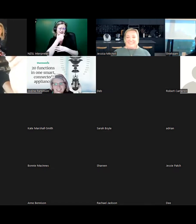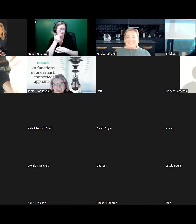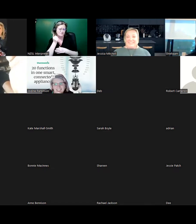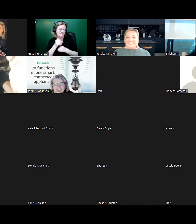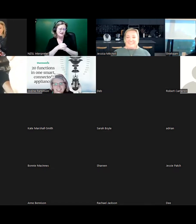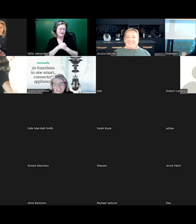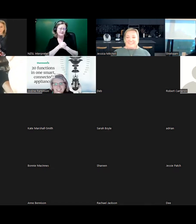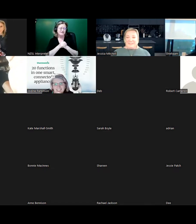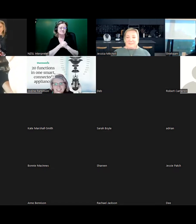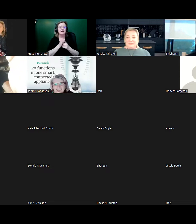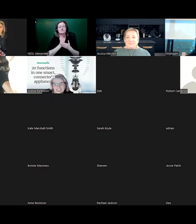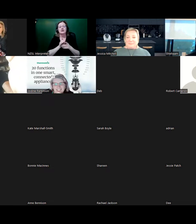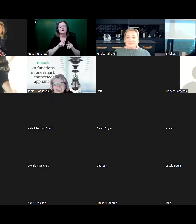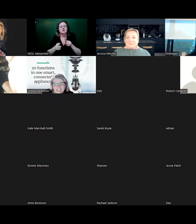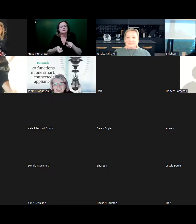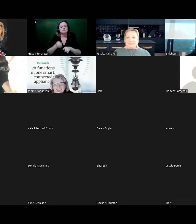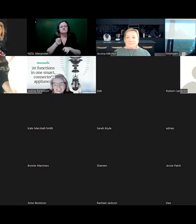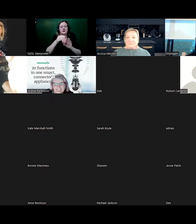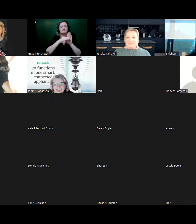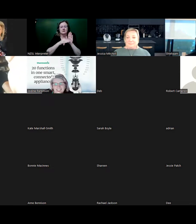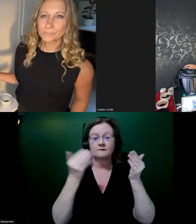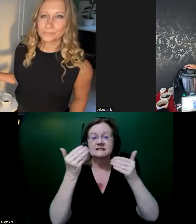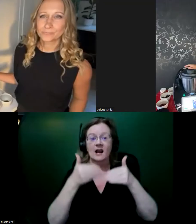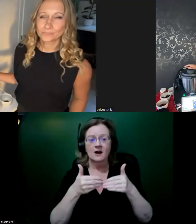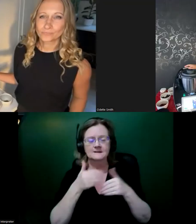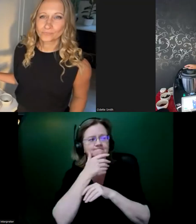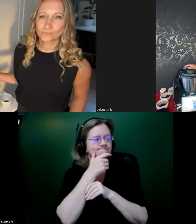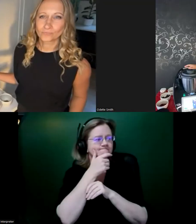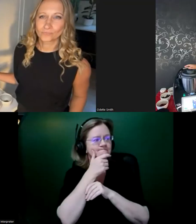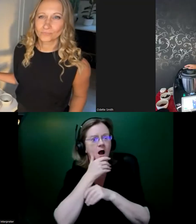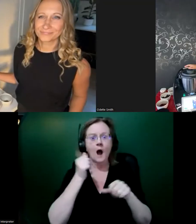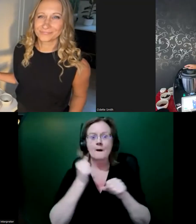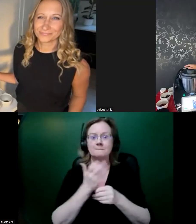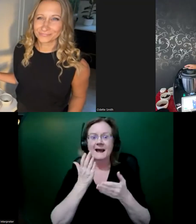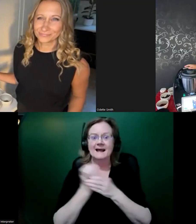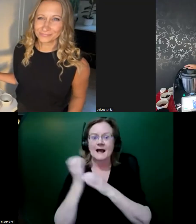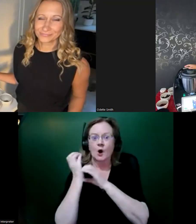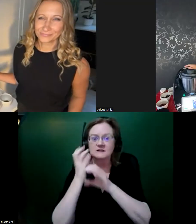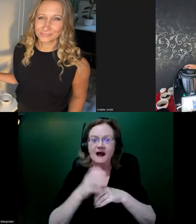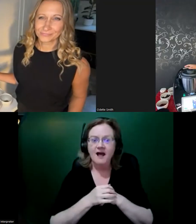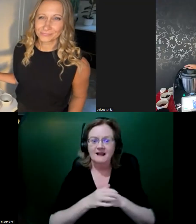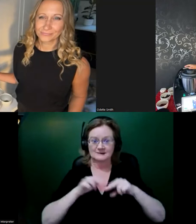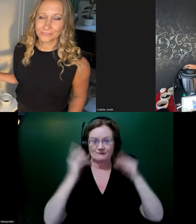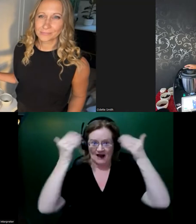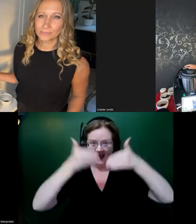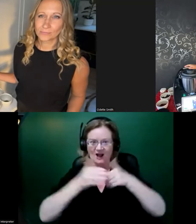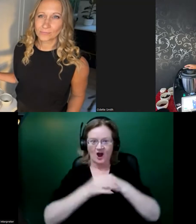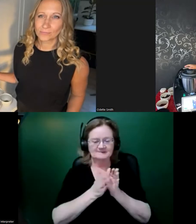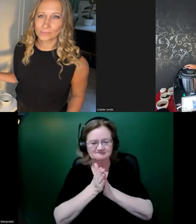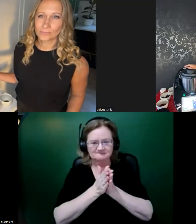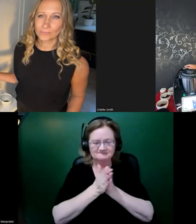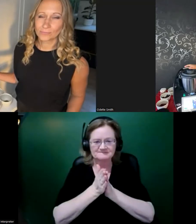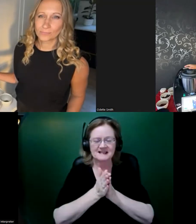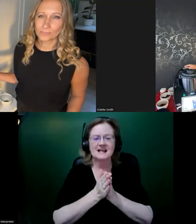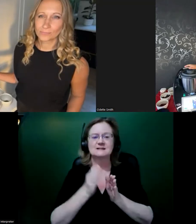when we were trying to come up with a menu for tonight, I was like, let's make a cocktail because it's Friday night. And so we decided to make a